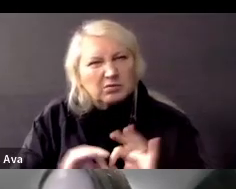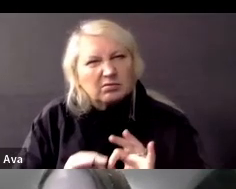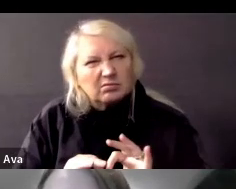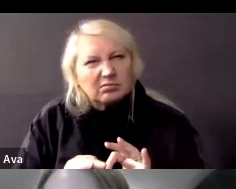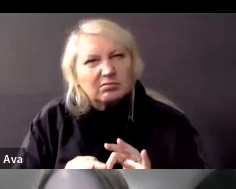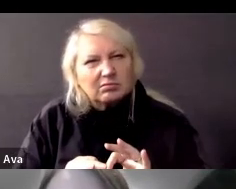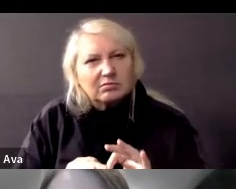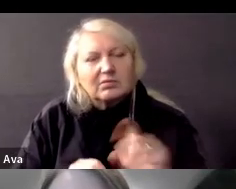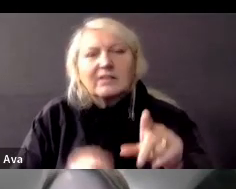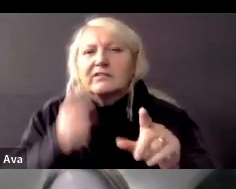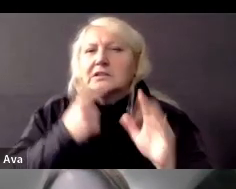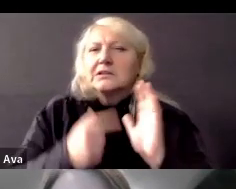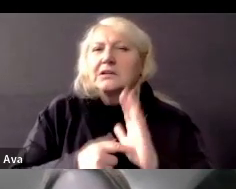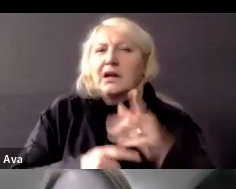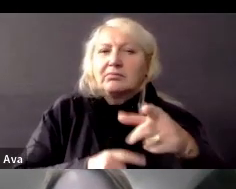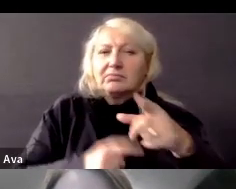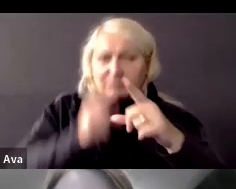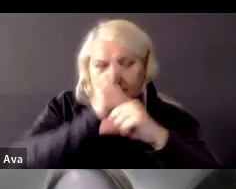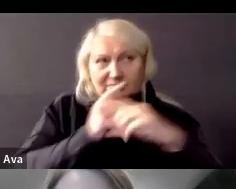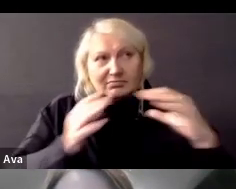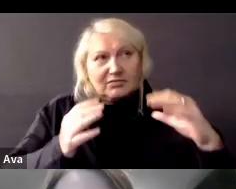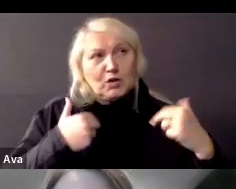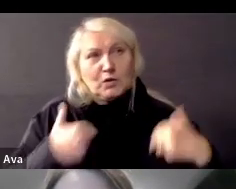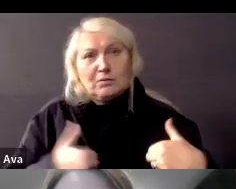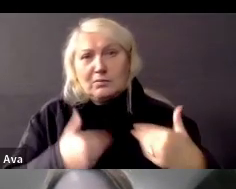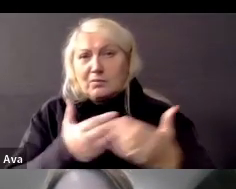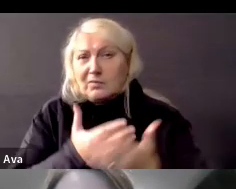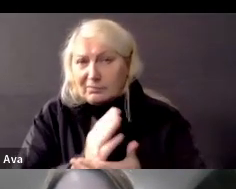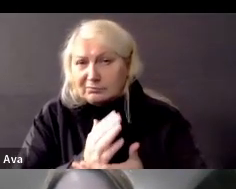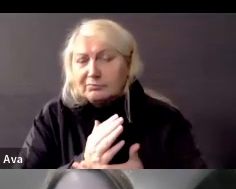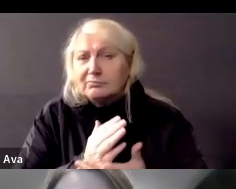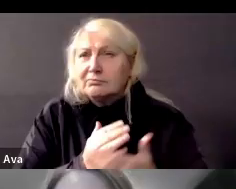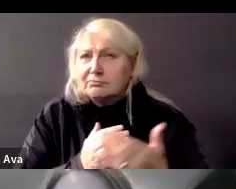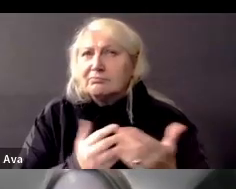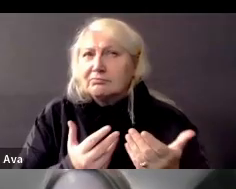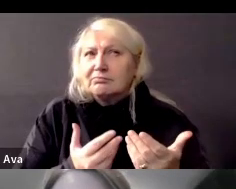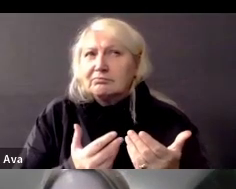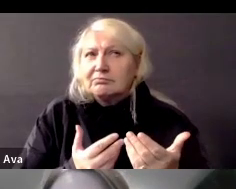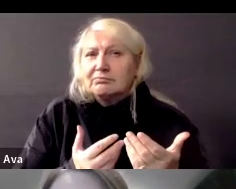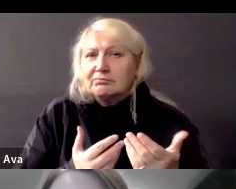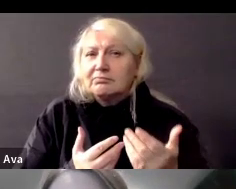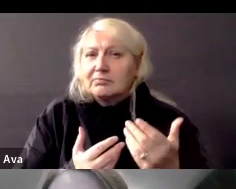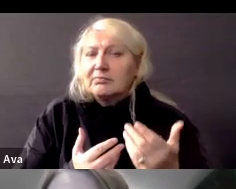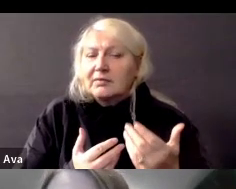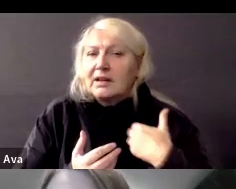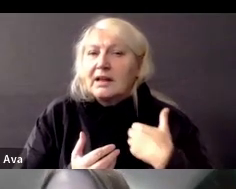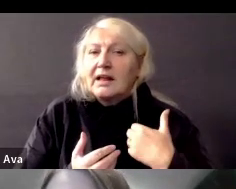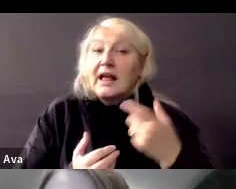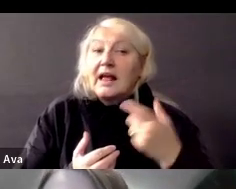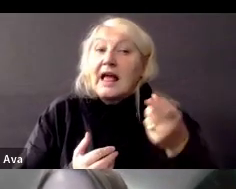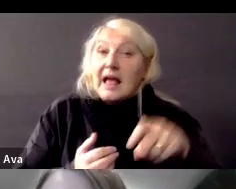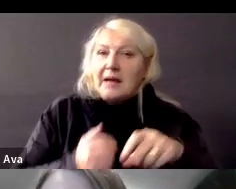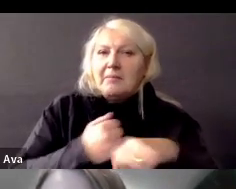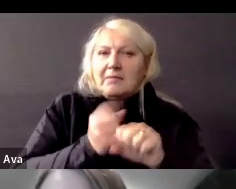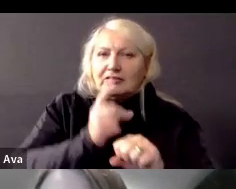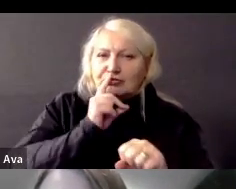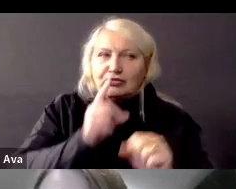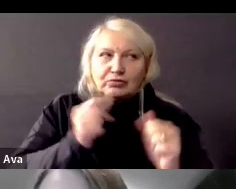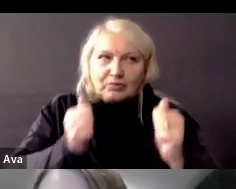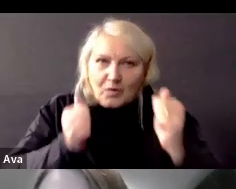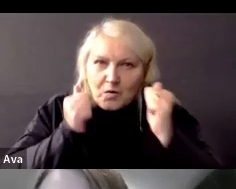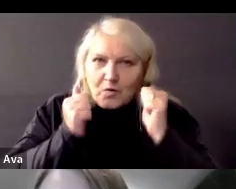about human rights, we also need to make sure that everyone is included